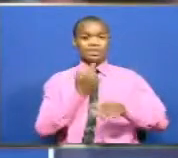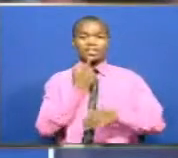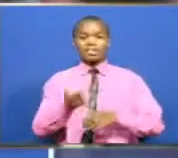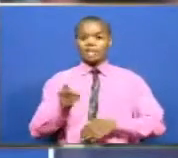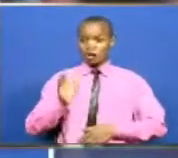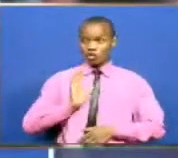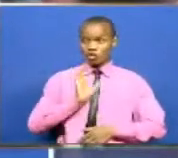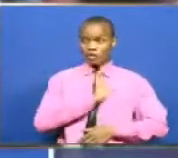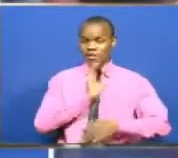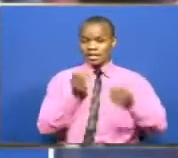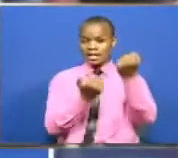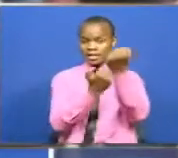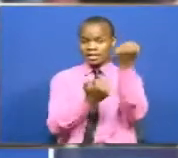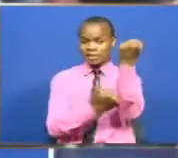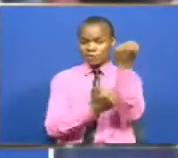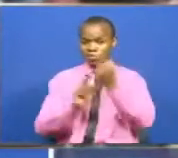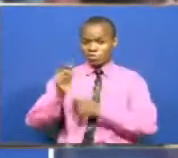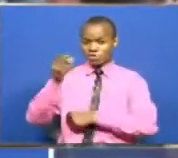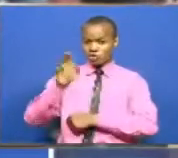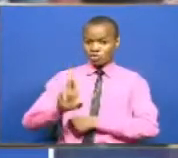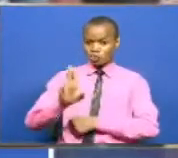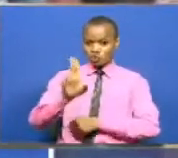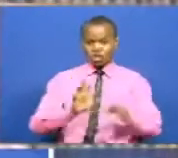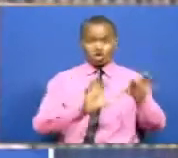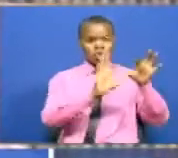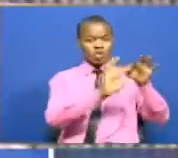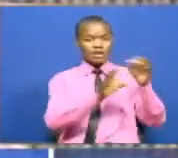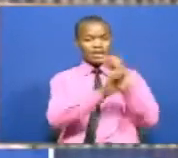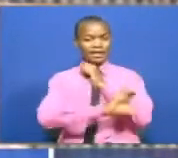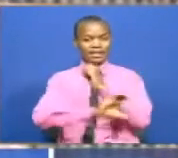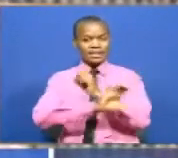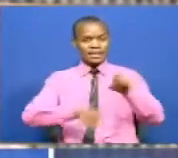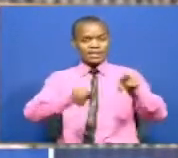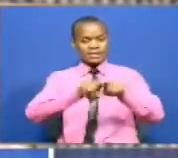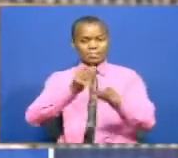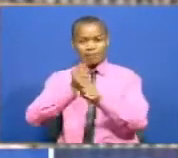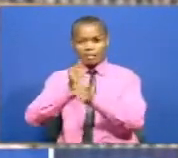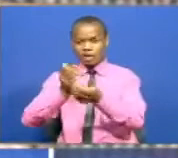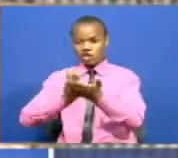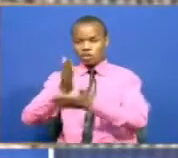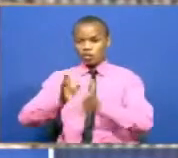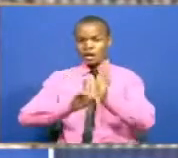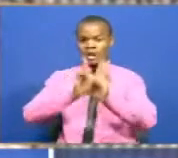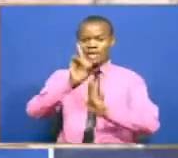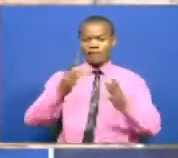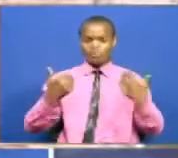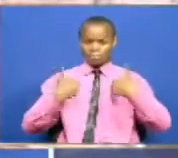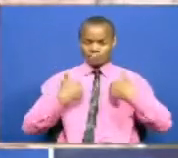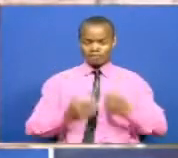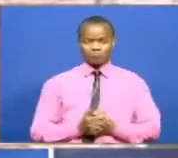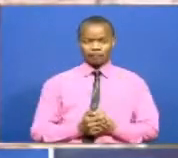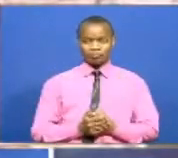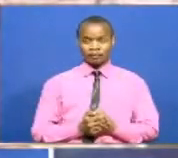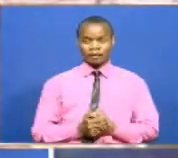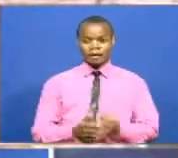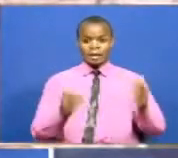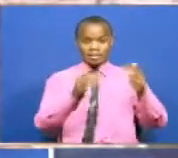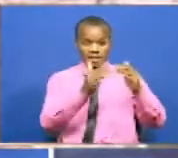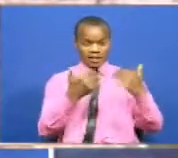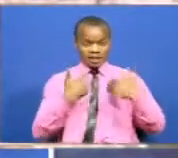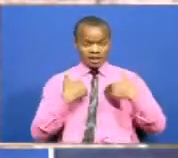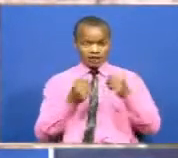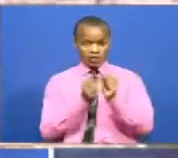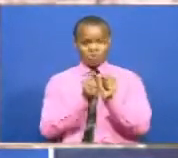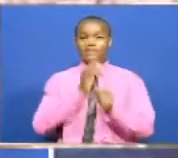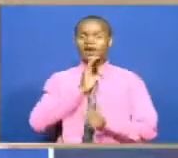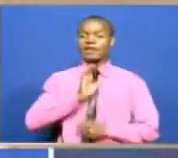President Uhuru Kenyatta in uniting the country and shaping development in the region. The duo, who held a meeting with the Maa elders,